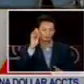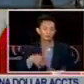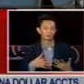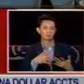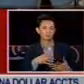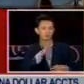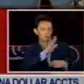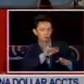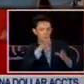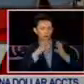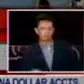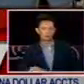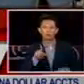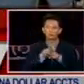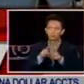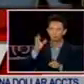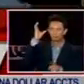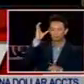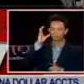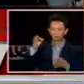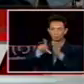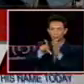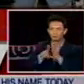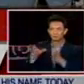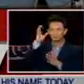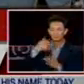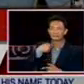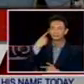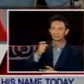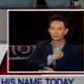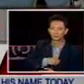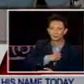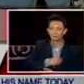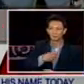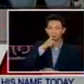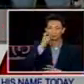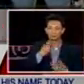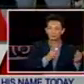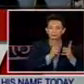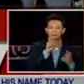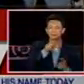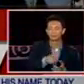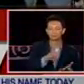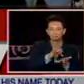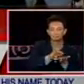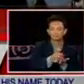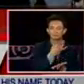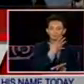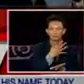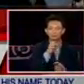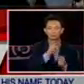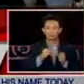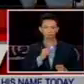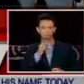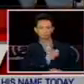apologizing and even saying that perhaps the Chief Justice had to answer his personal necessities. But Enrile